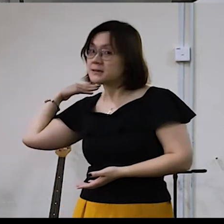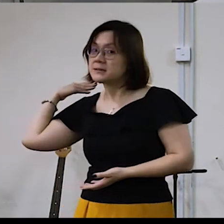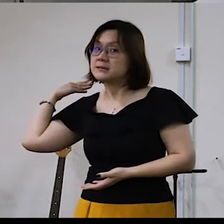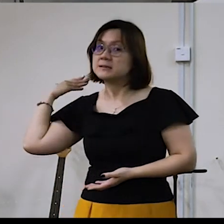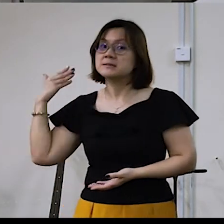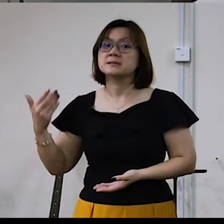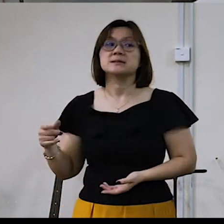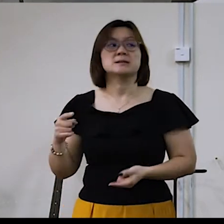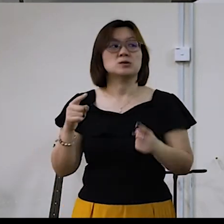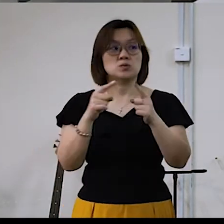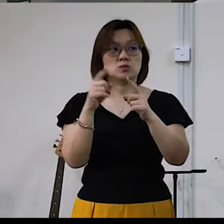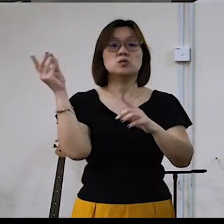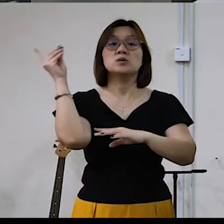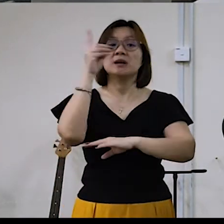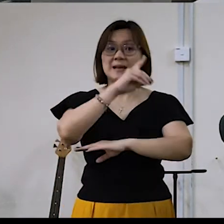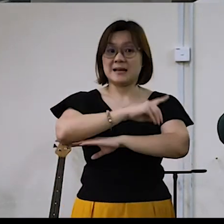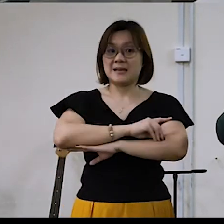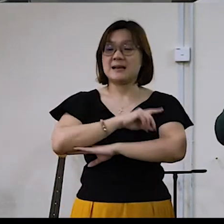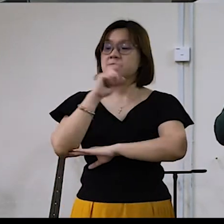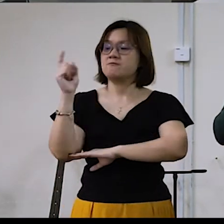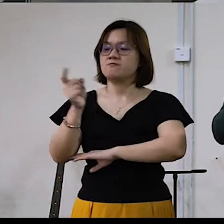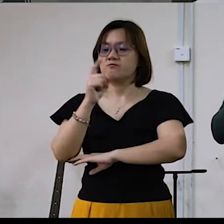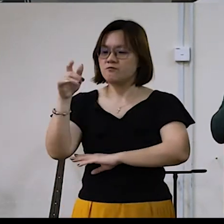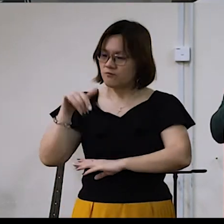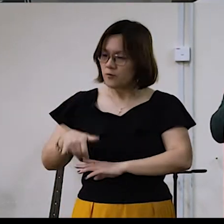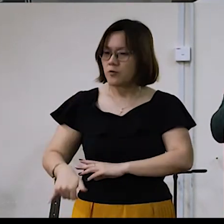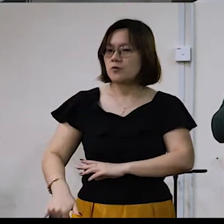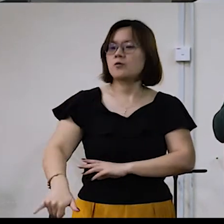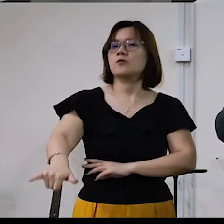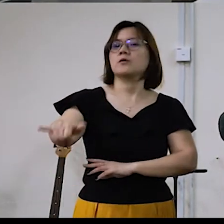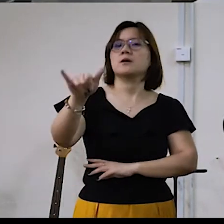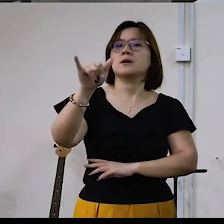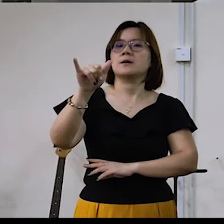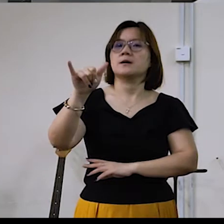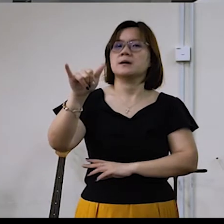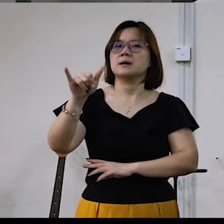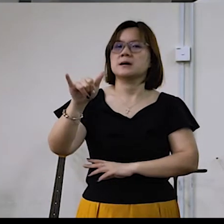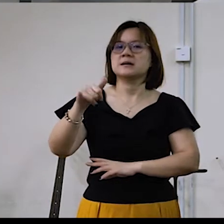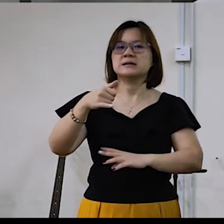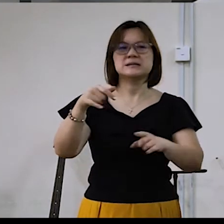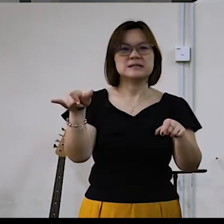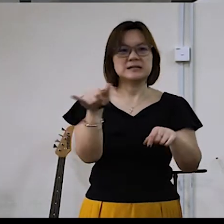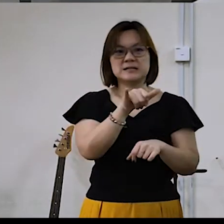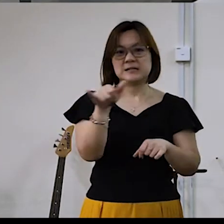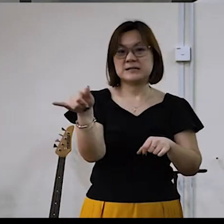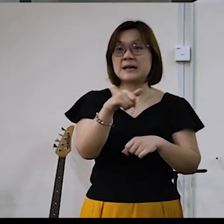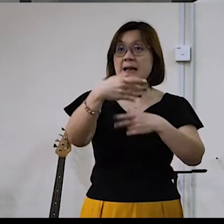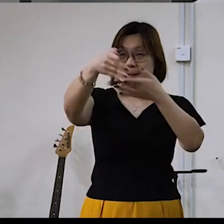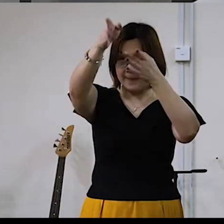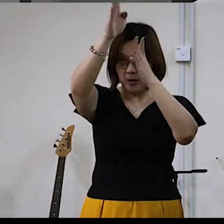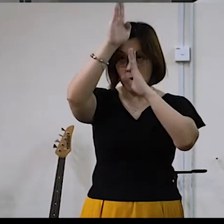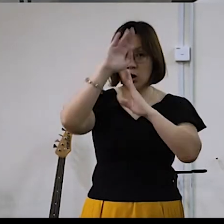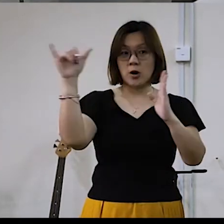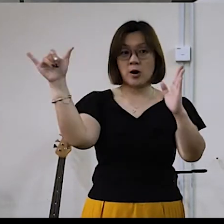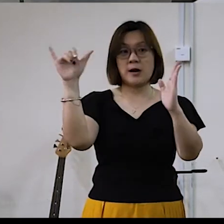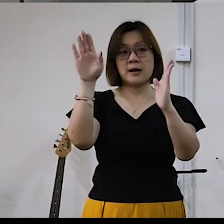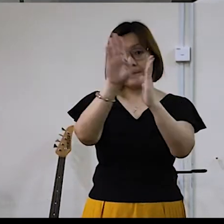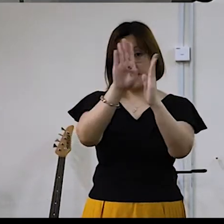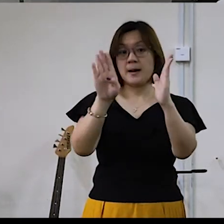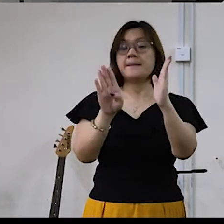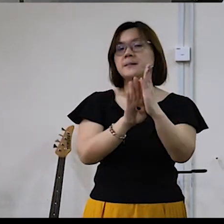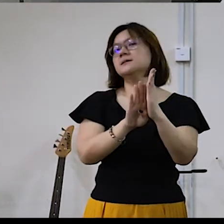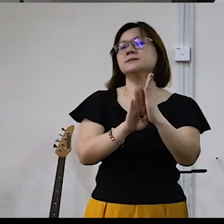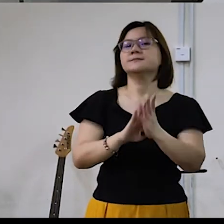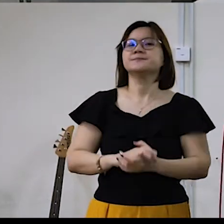you have repented of your sins, and you ask for the Holy Spirit, God come and stay inside of you, and that's why you